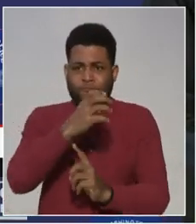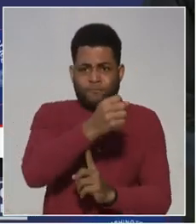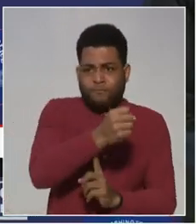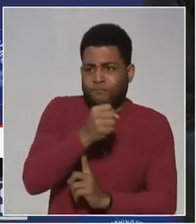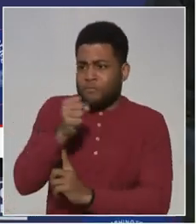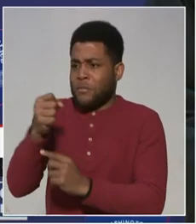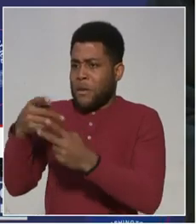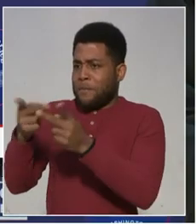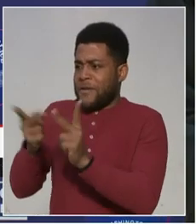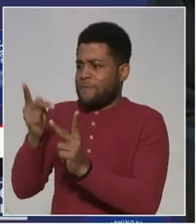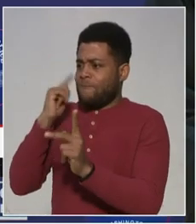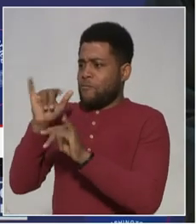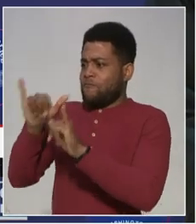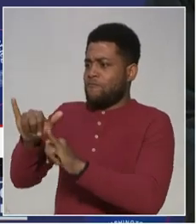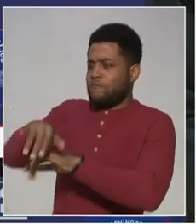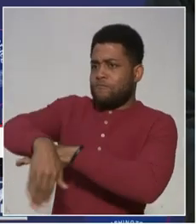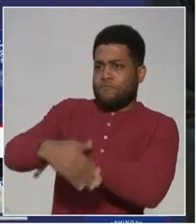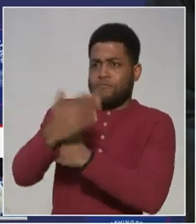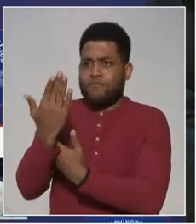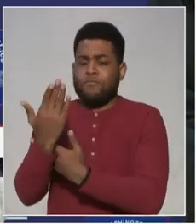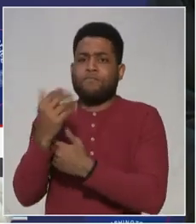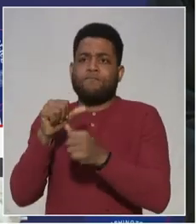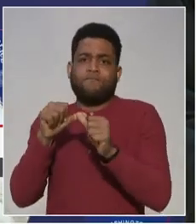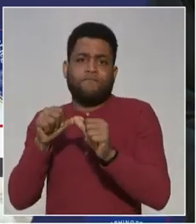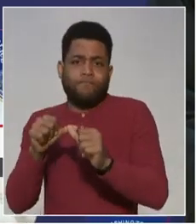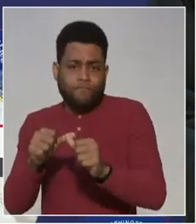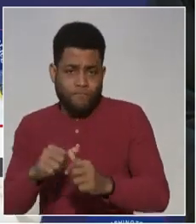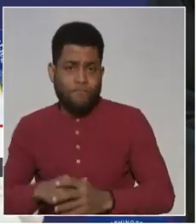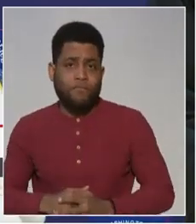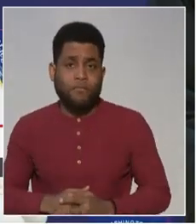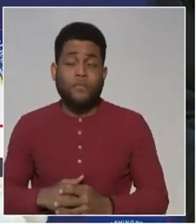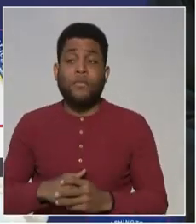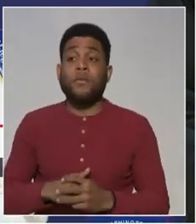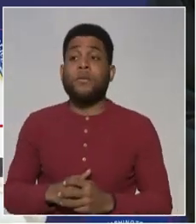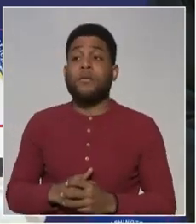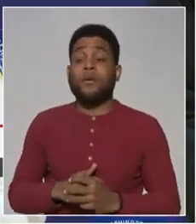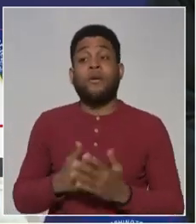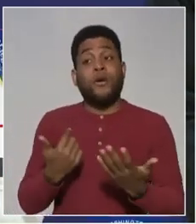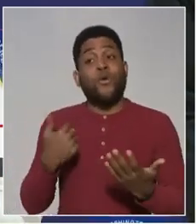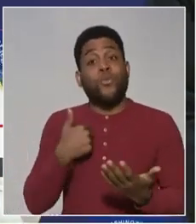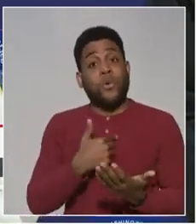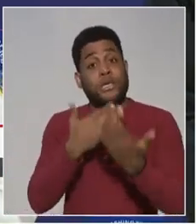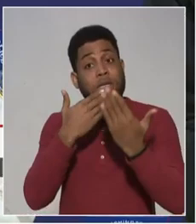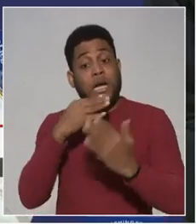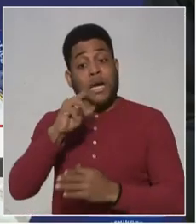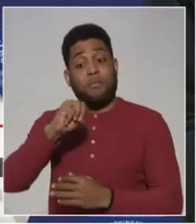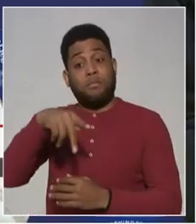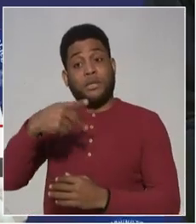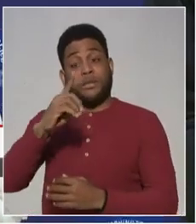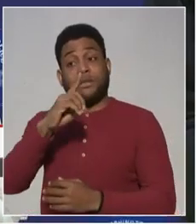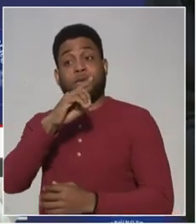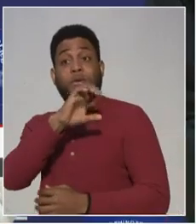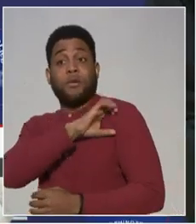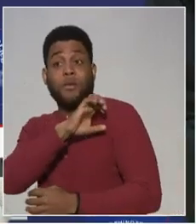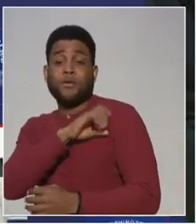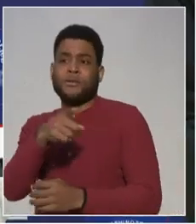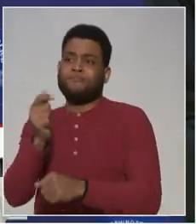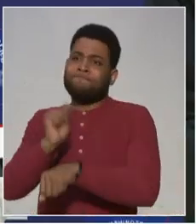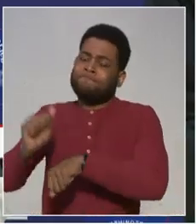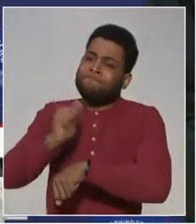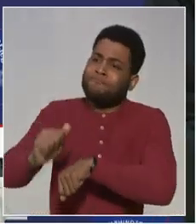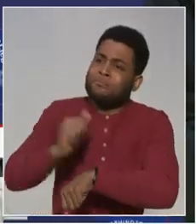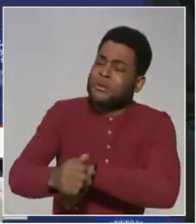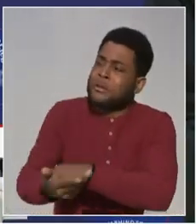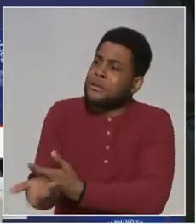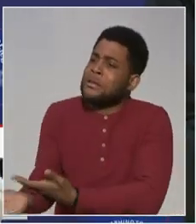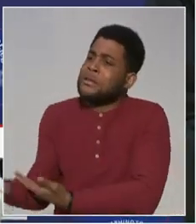longer than what it is right now. I also want to thank our Metropolitan Police Department officers who have been working around the clock to resolve this